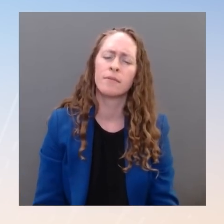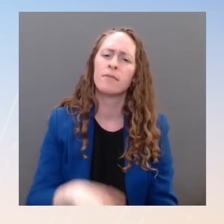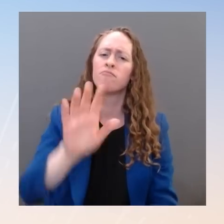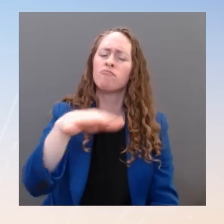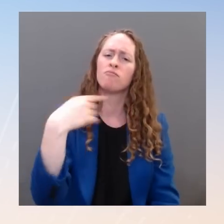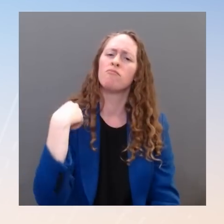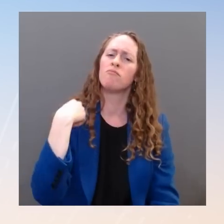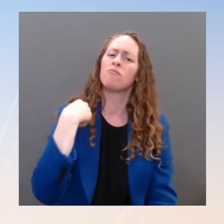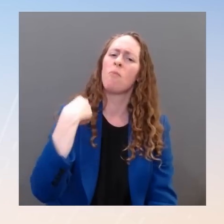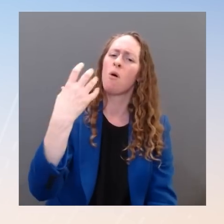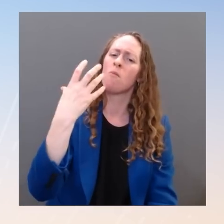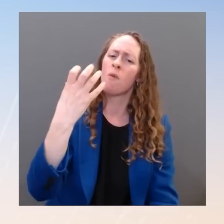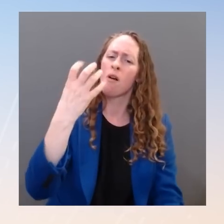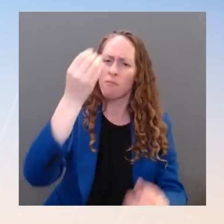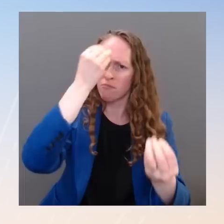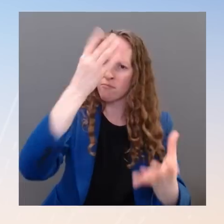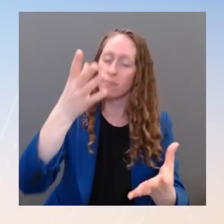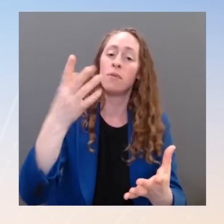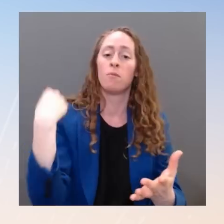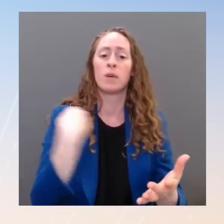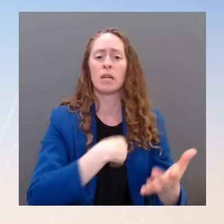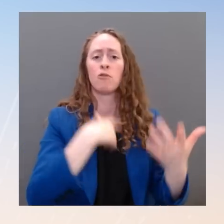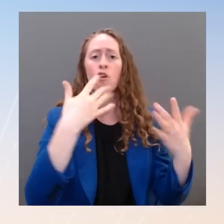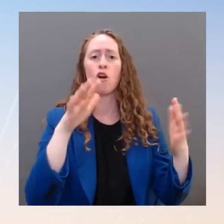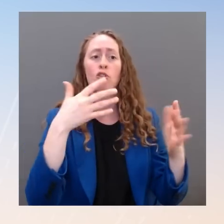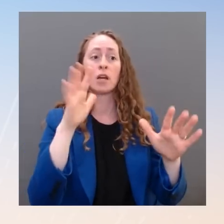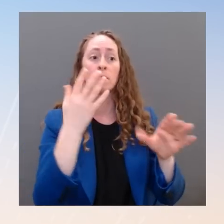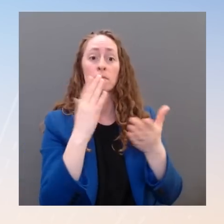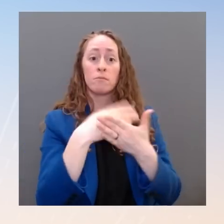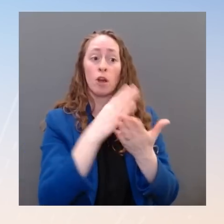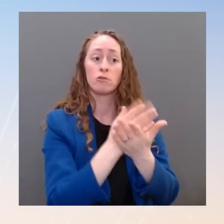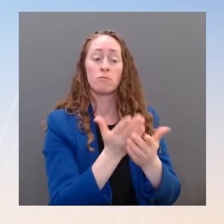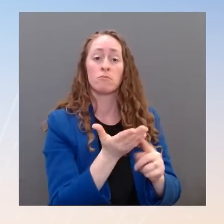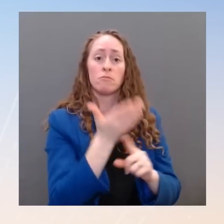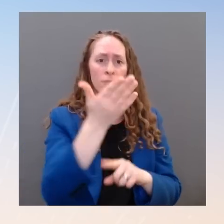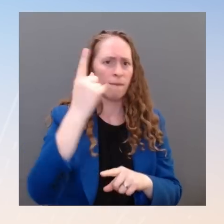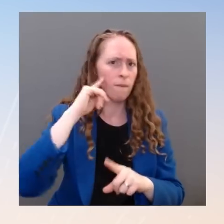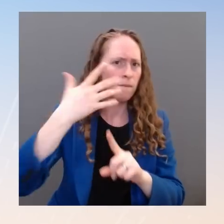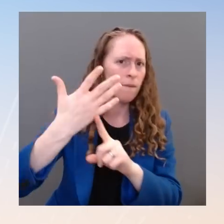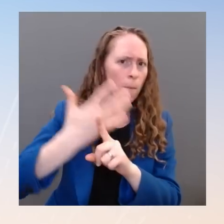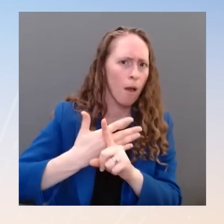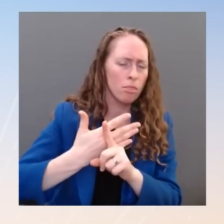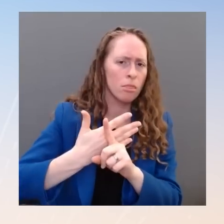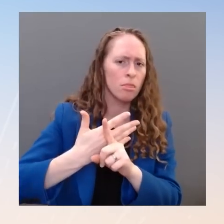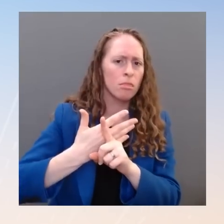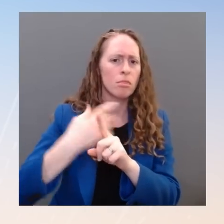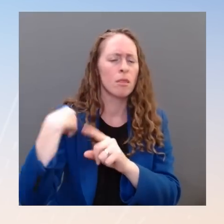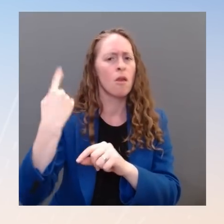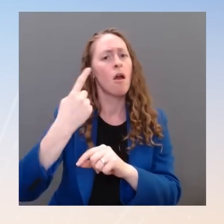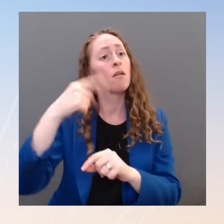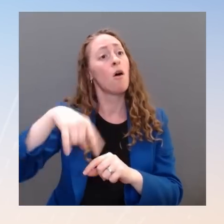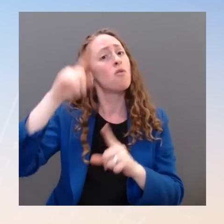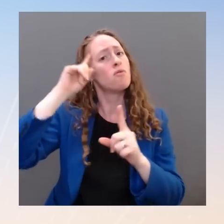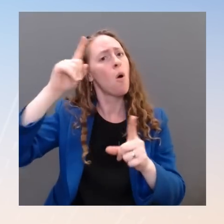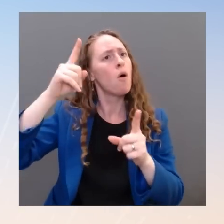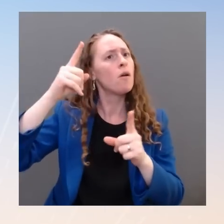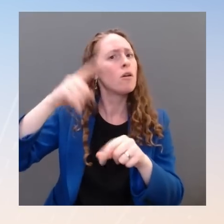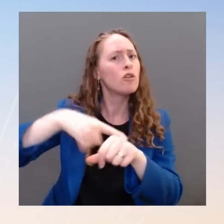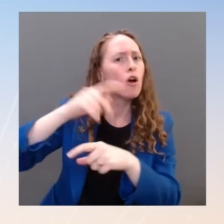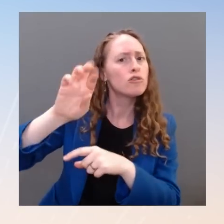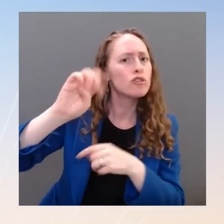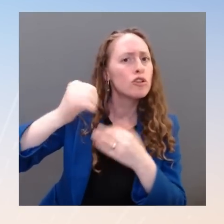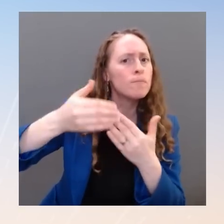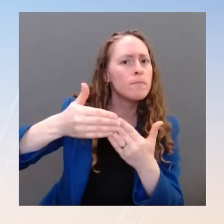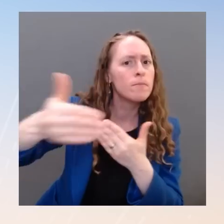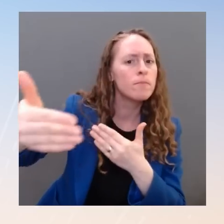term planning and work with the Ukrainians, our European partners. This is not all for Ukraine. It's also for some of our Eastern European partners and others